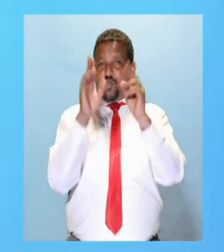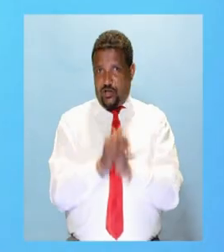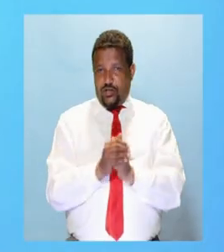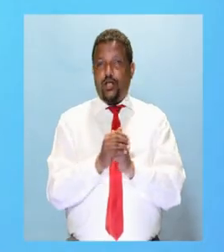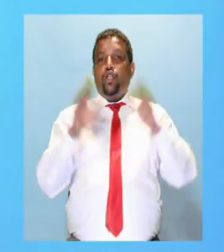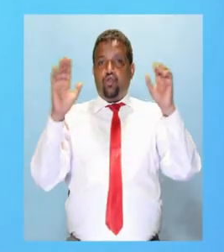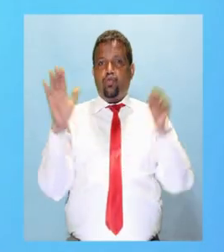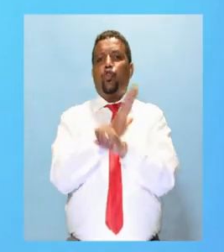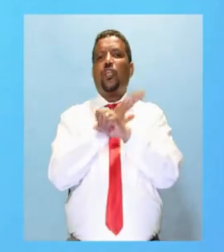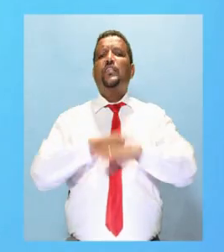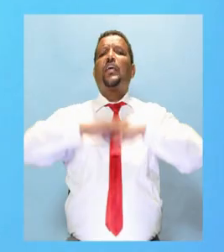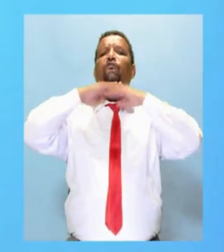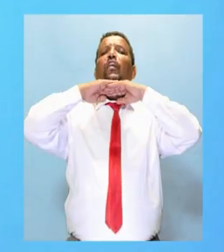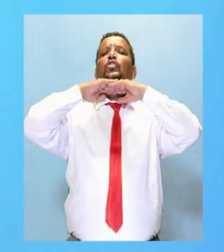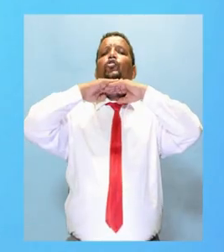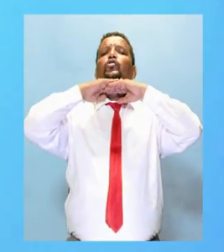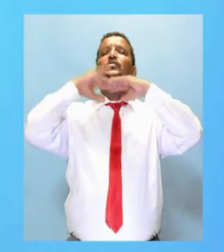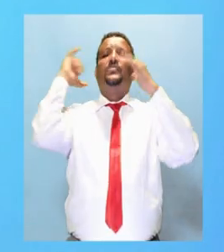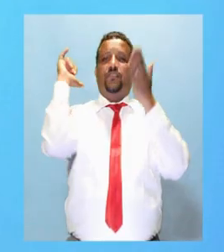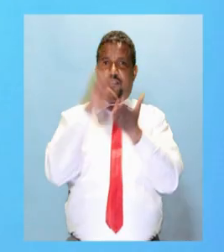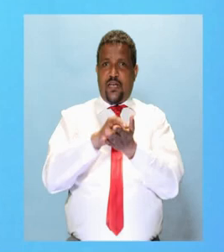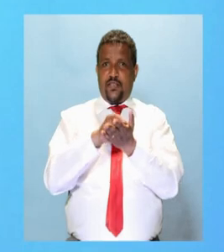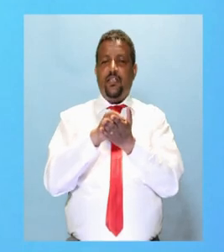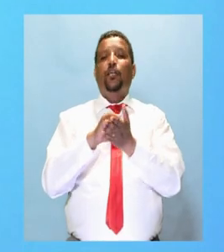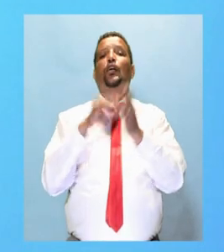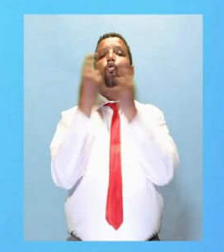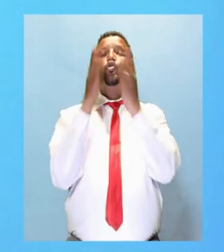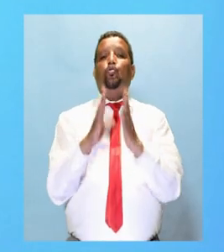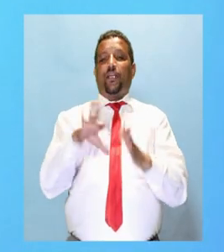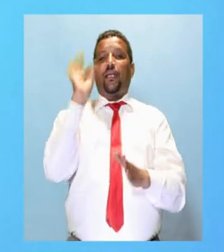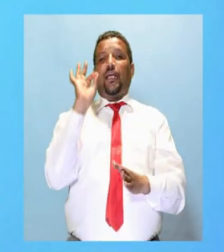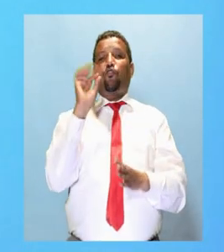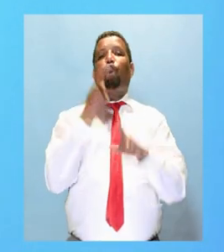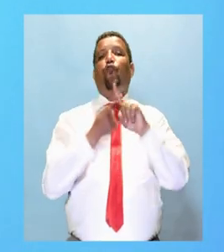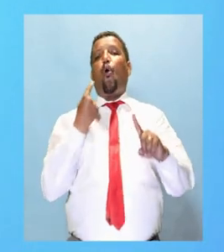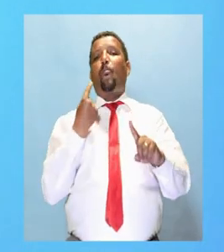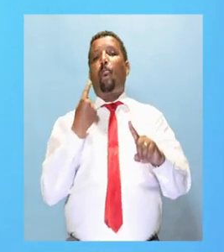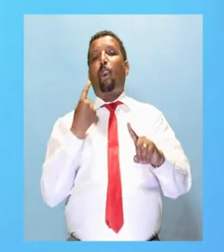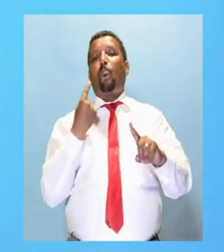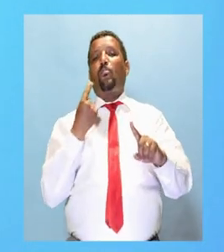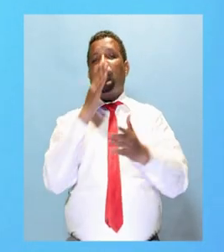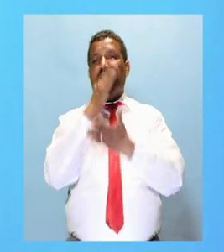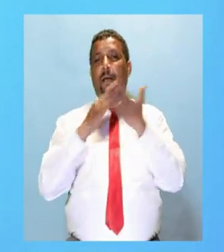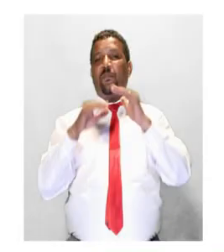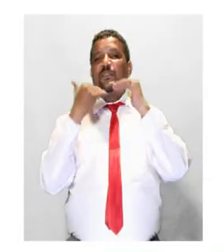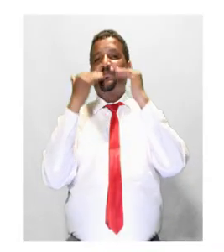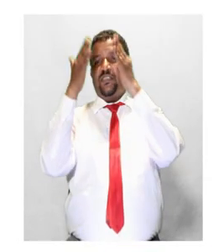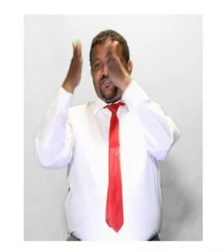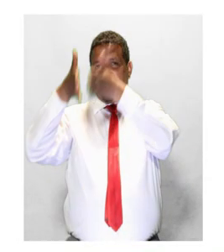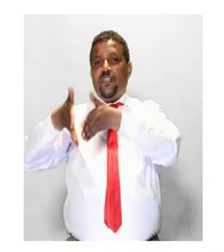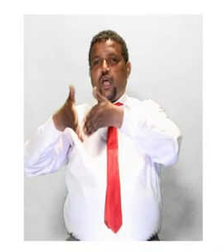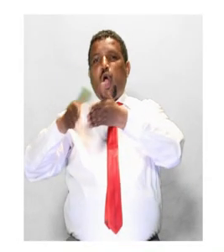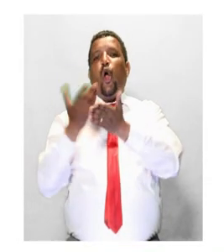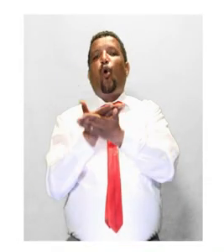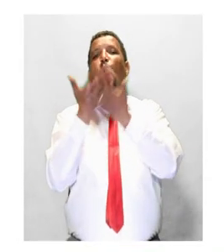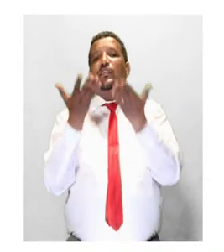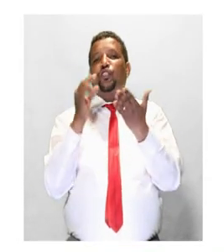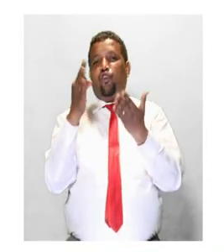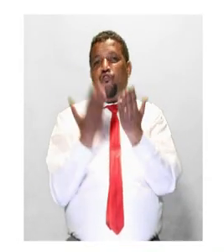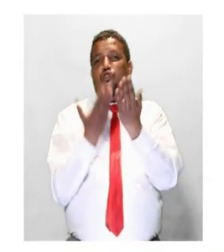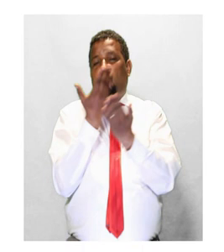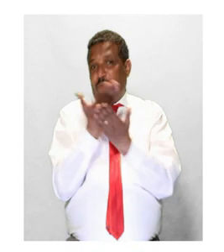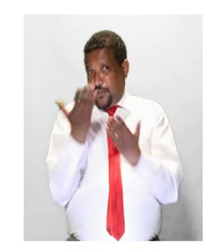the total satisfaction that a consumer gets from some specific quantities of a